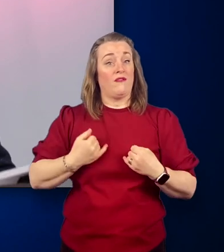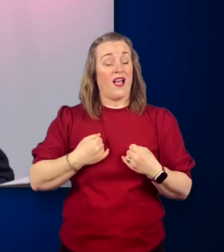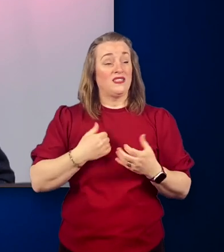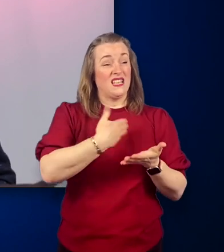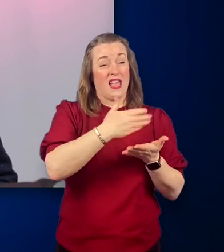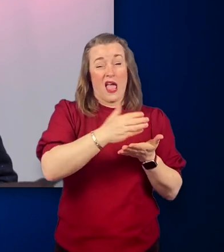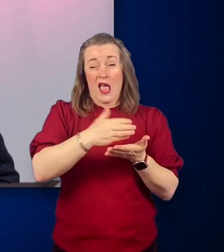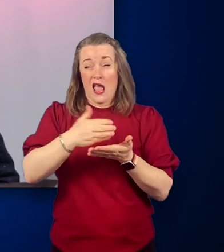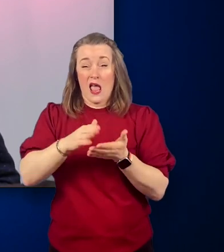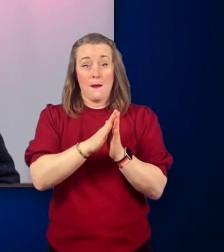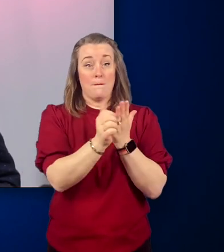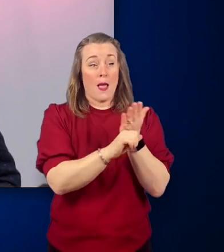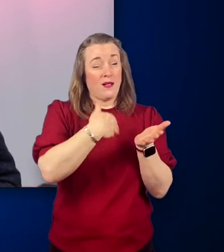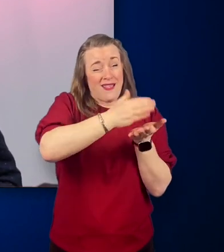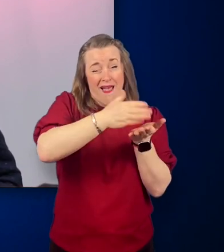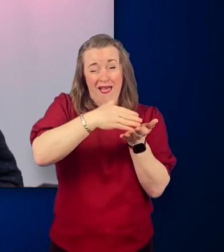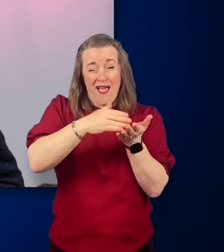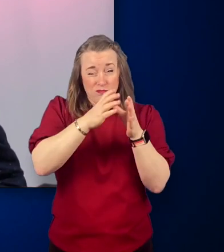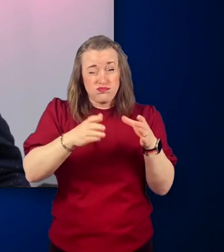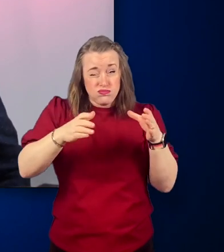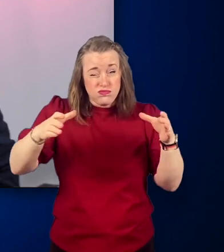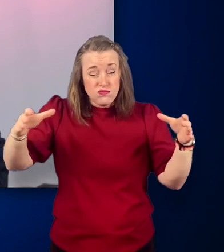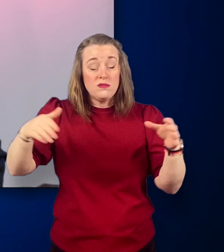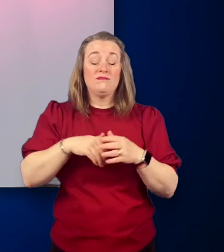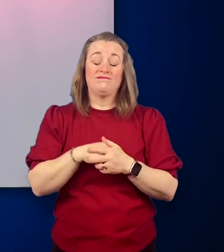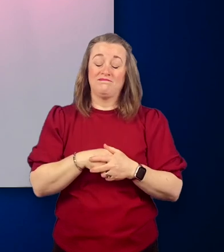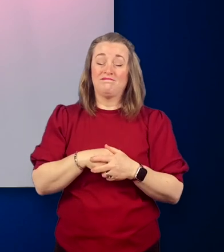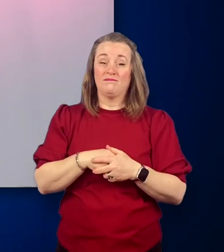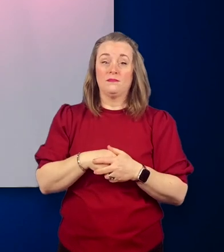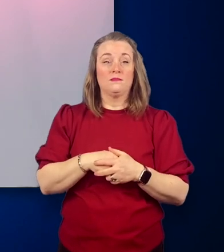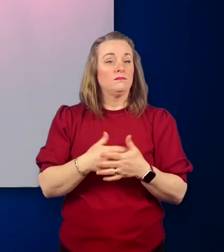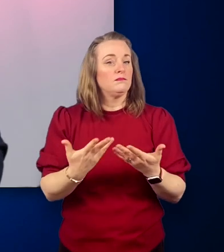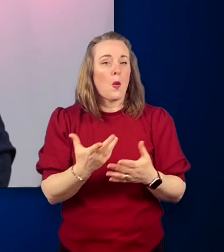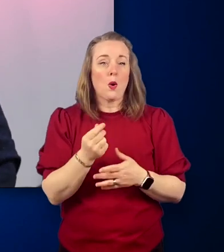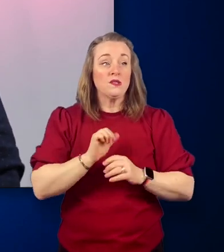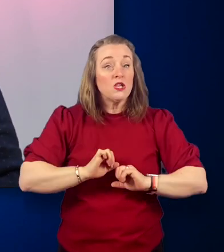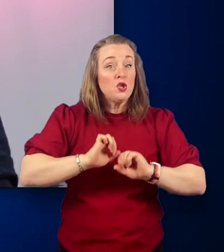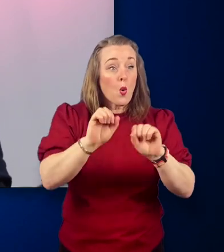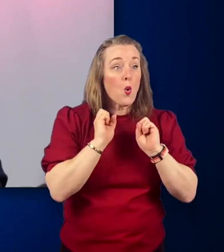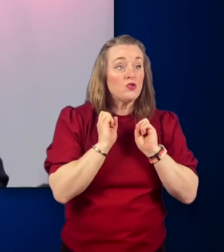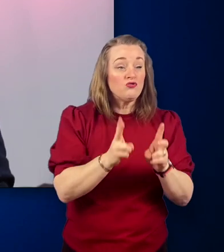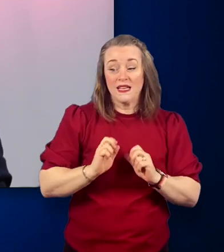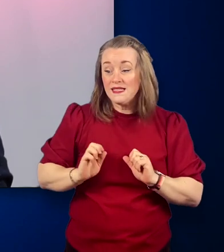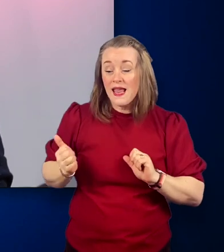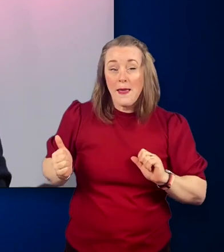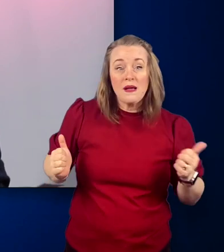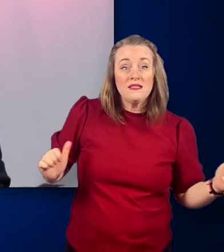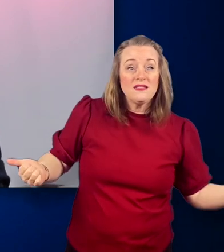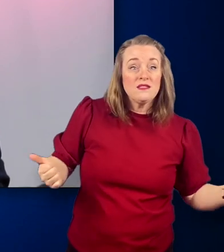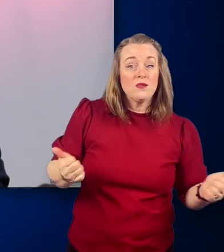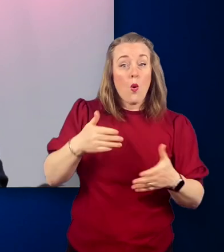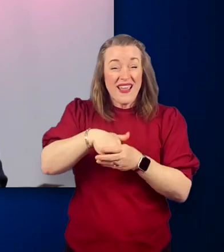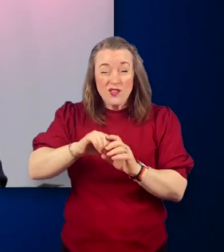people in your street, maybe in your home, that will love to understand the Bible